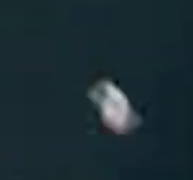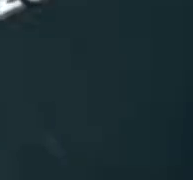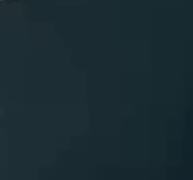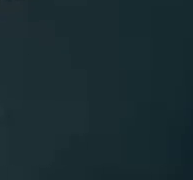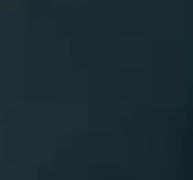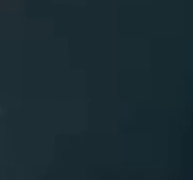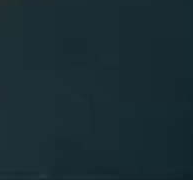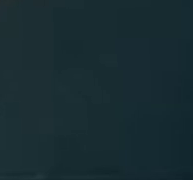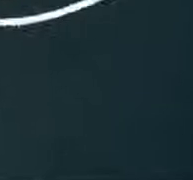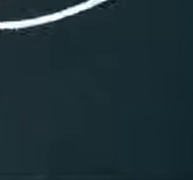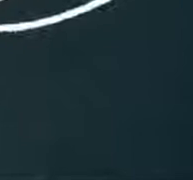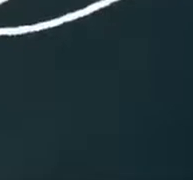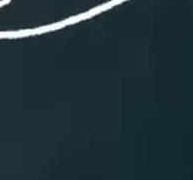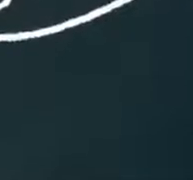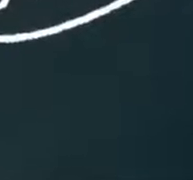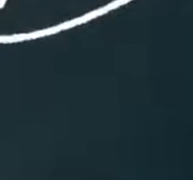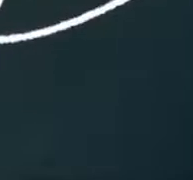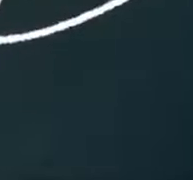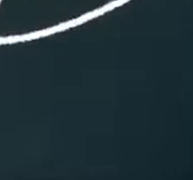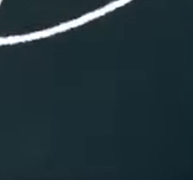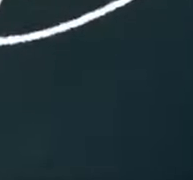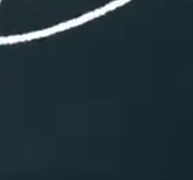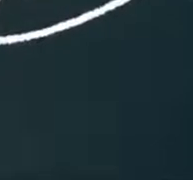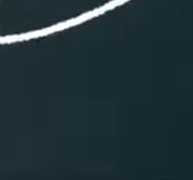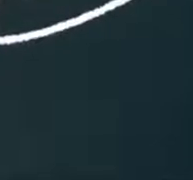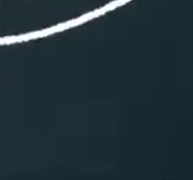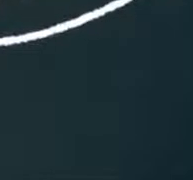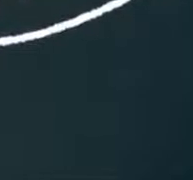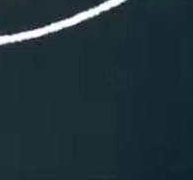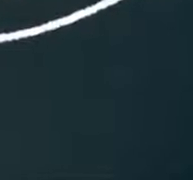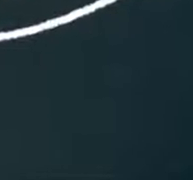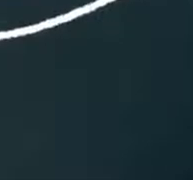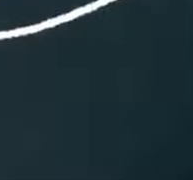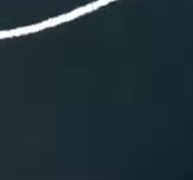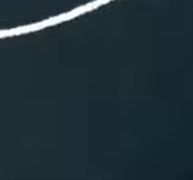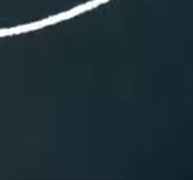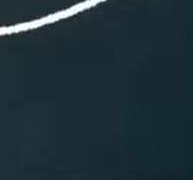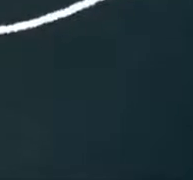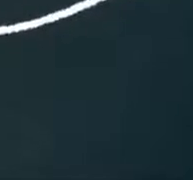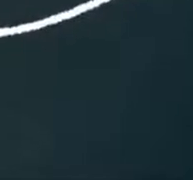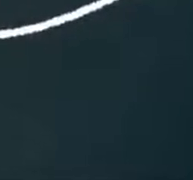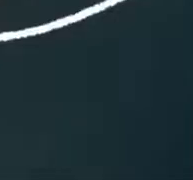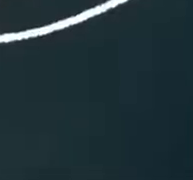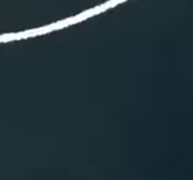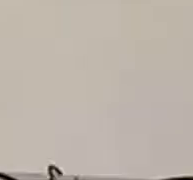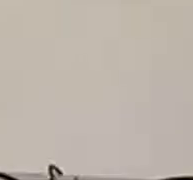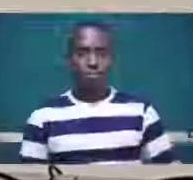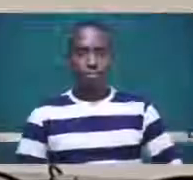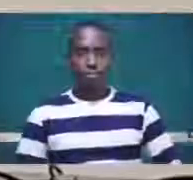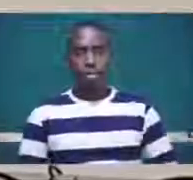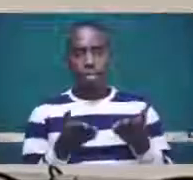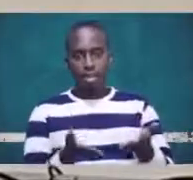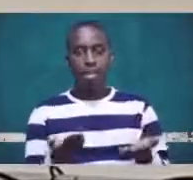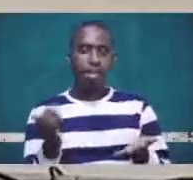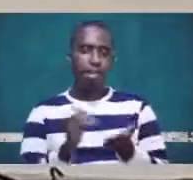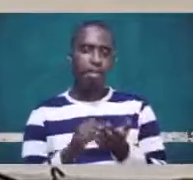Welcome to Study Time, a televised home learning program produced by Rwanda Education Board. Here we are